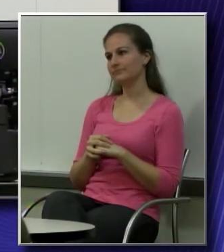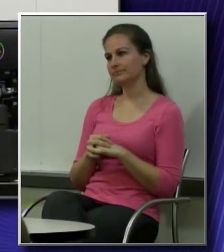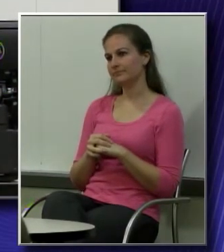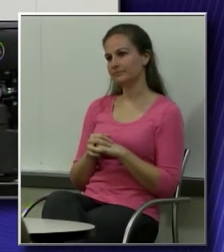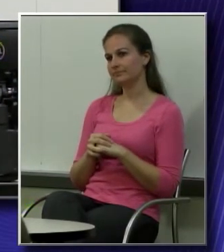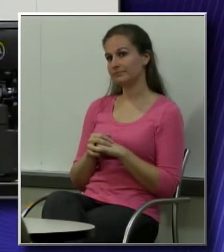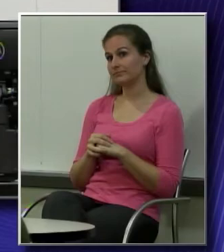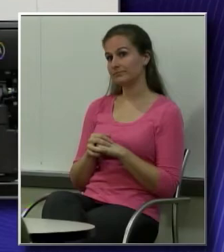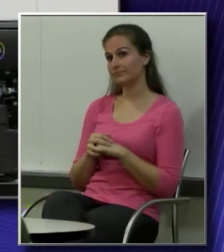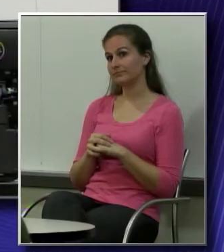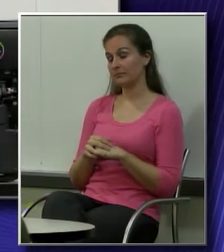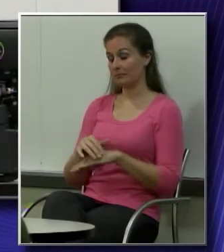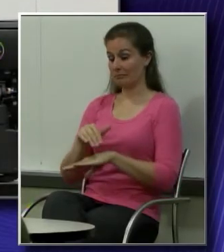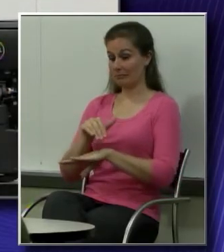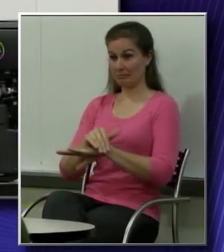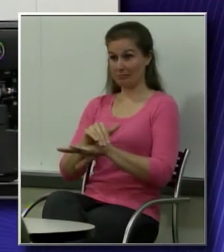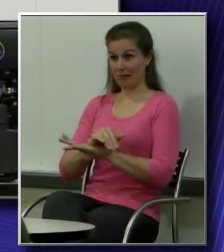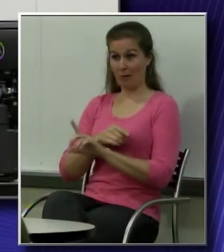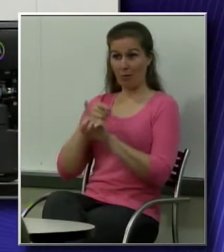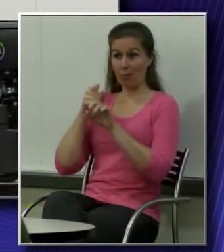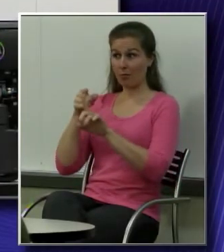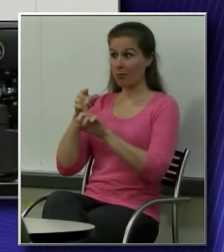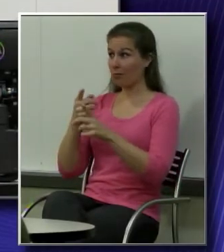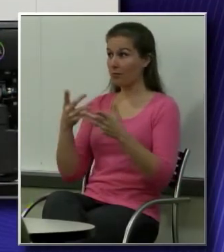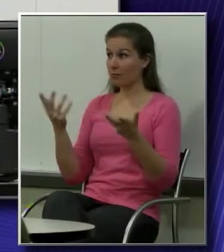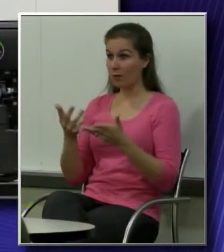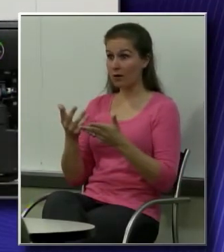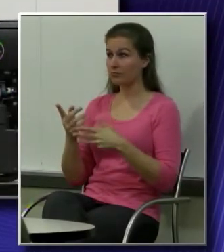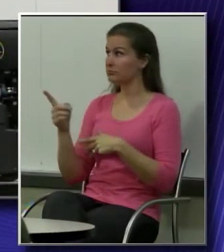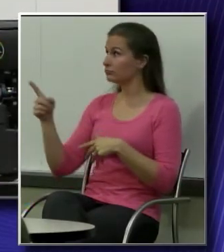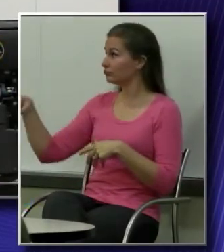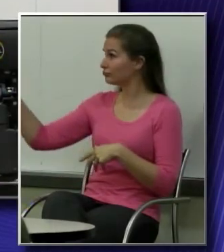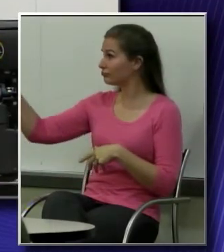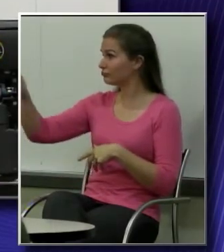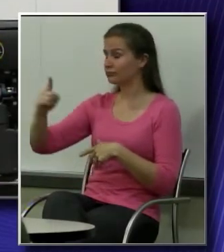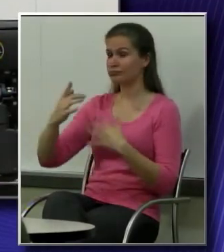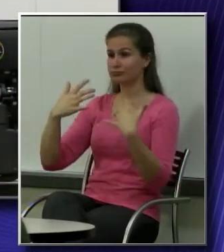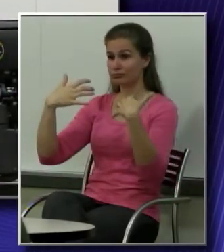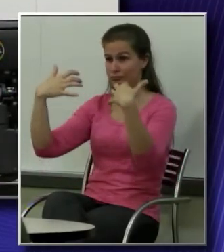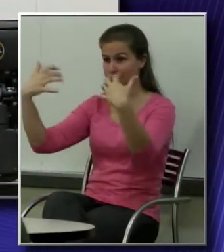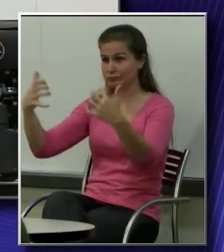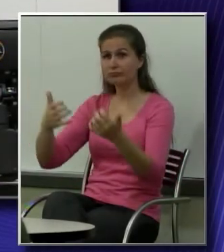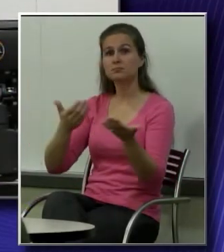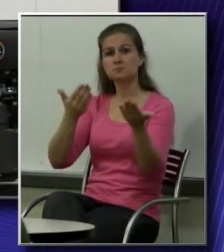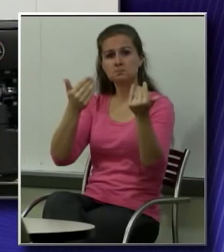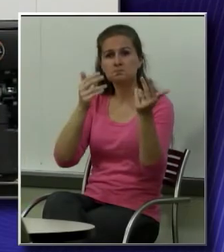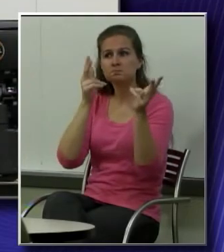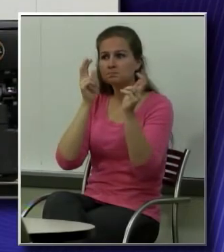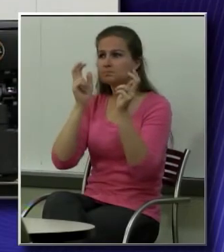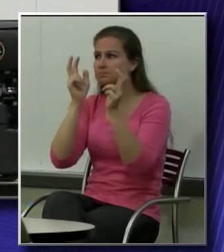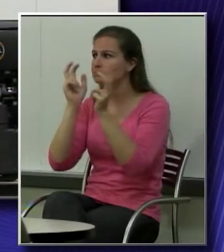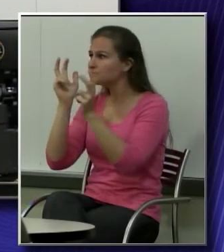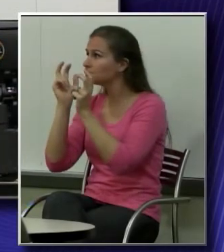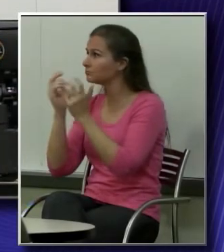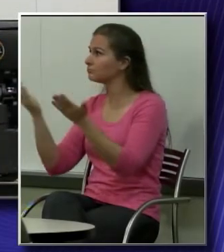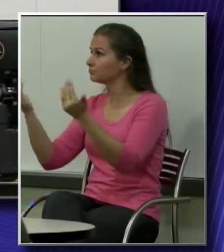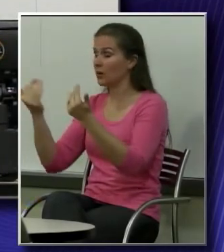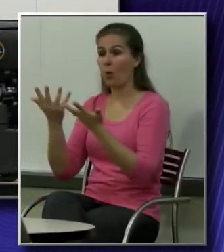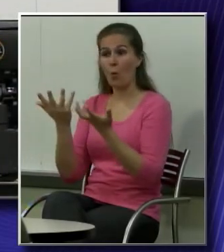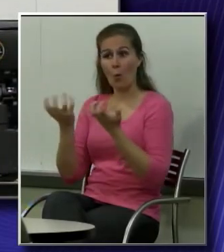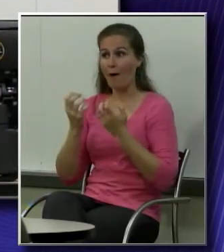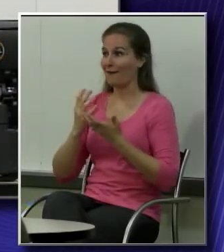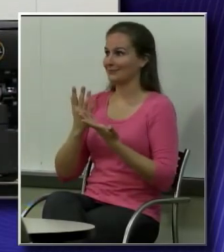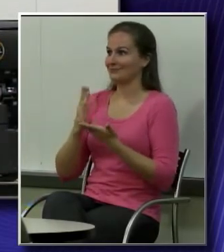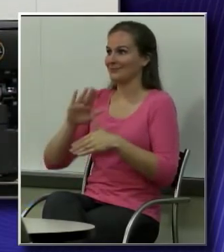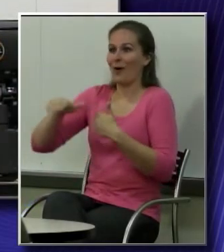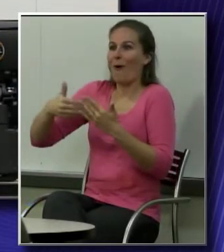Our objective this evening is to hear from as many of you as possible. So we will have to limit